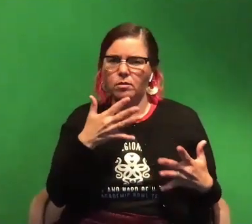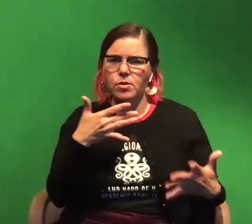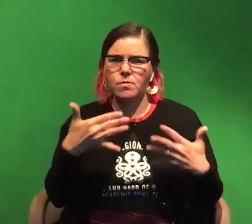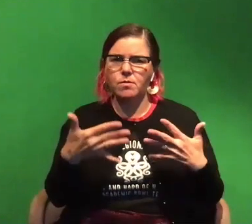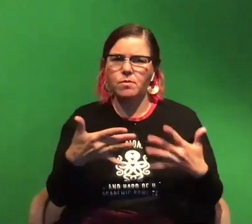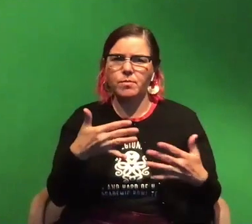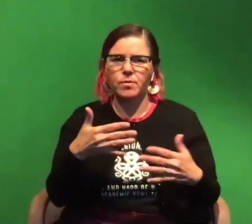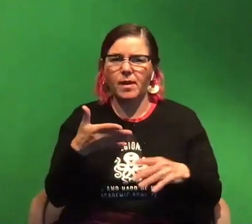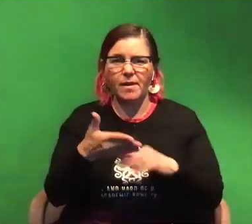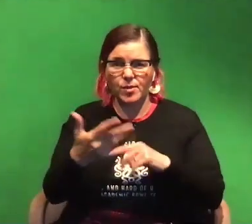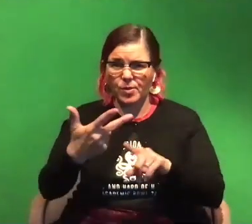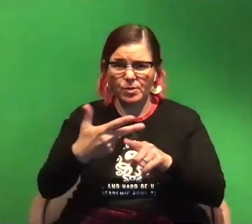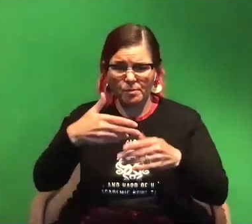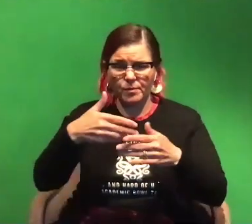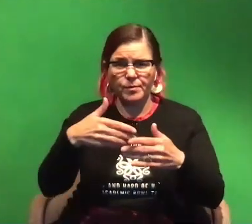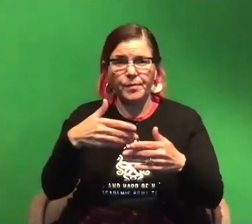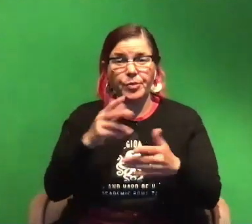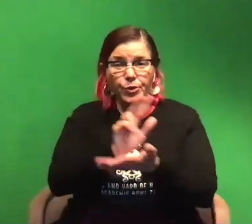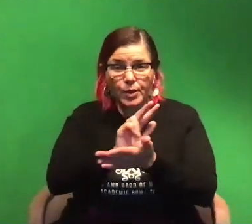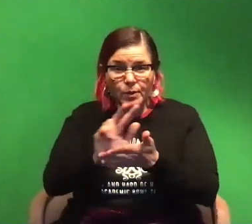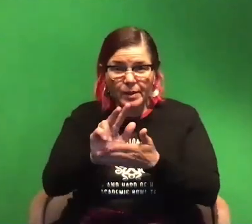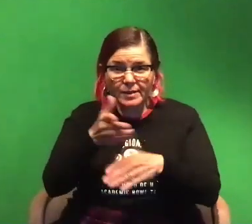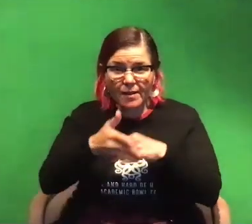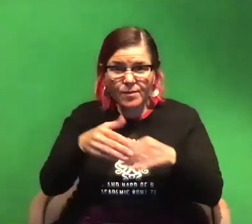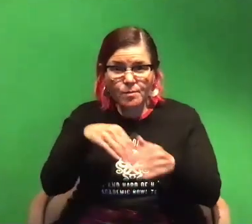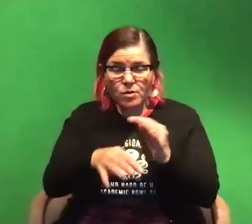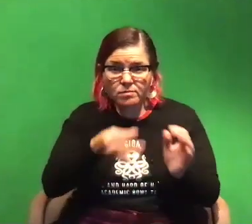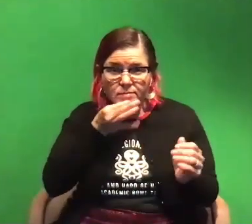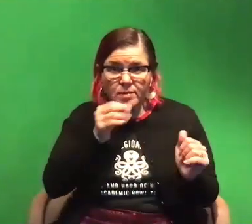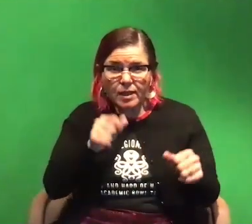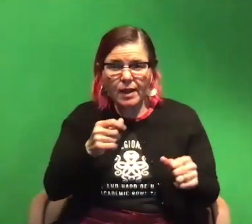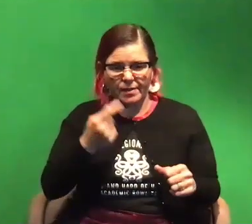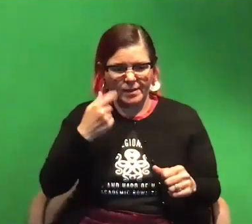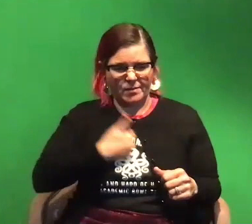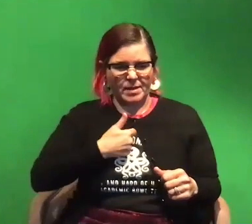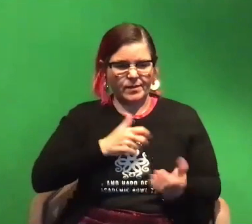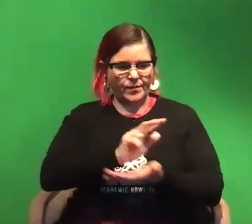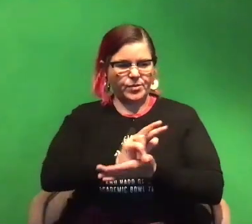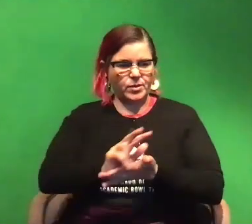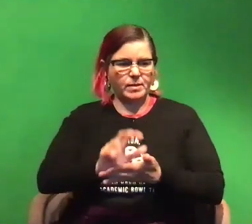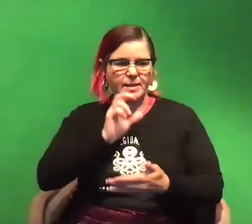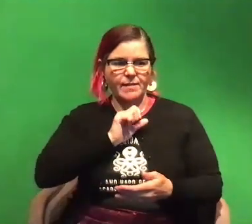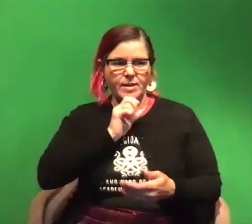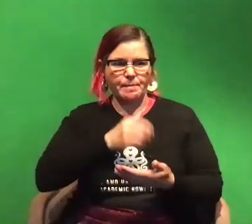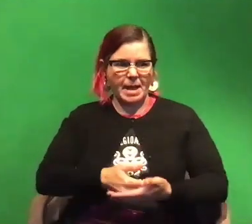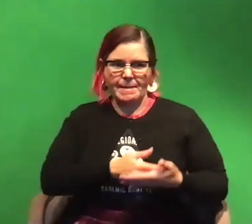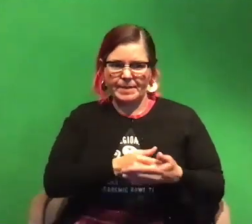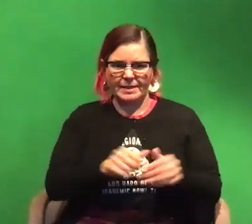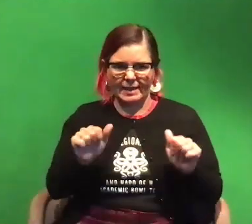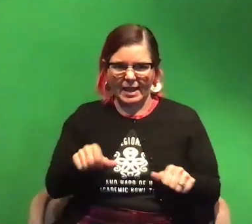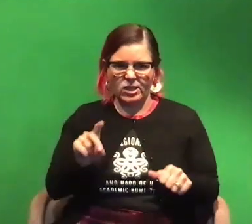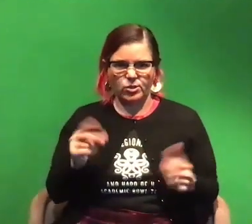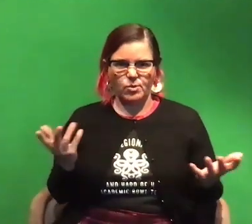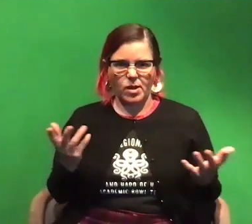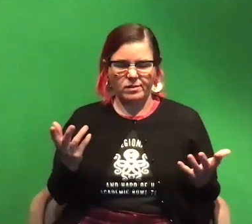about 3 months of being, or sorry, 3 weeks of being born. And so you think of ourselves at 3 weeks of age and what we're capable of, and then you see